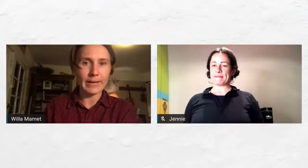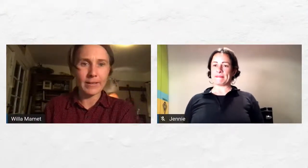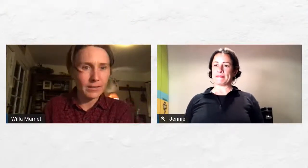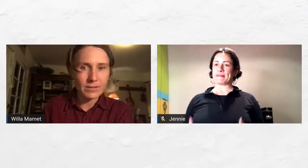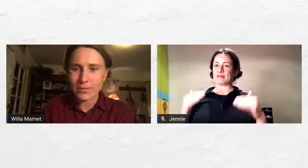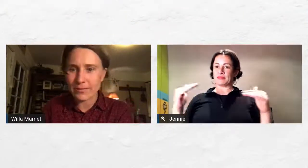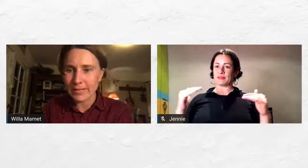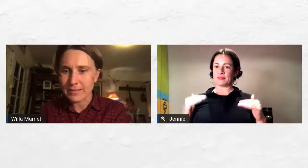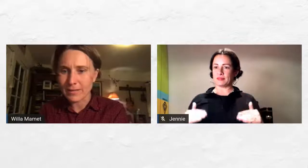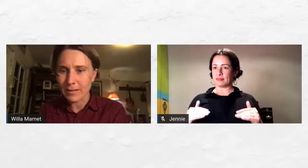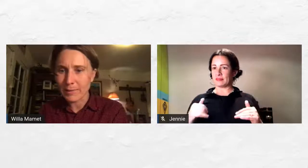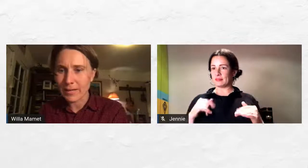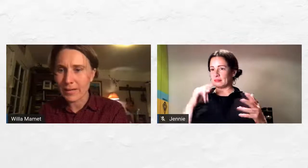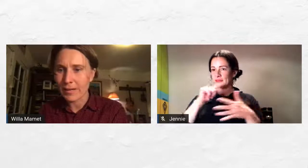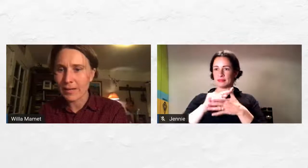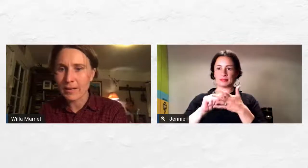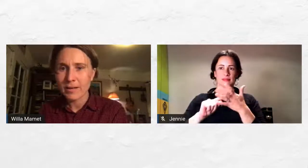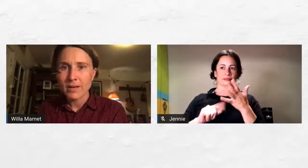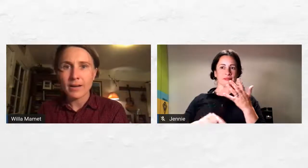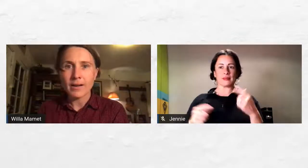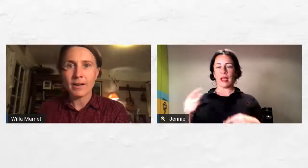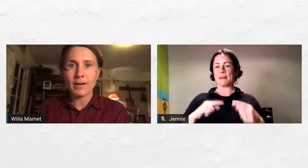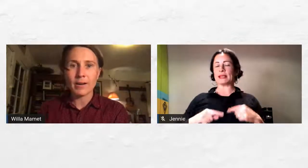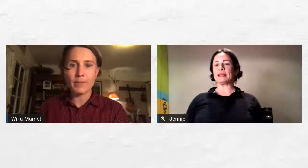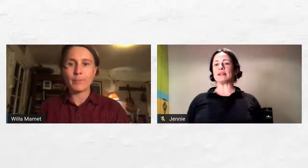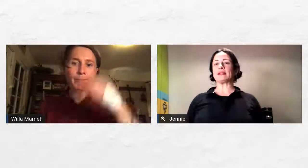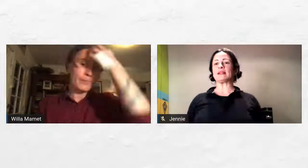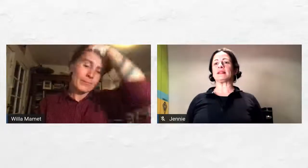Okay, wait. All sorts of things are coming in.